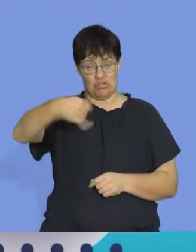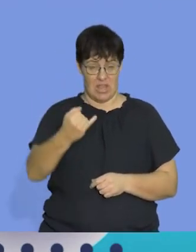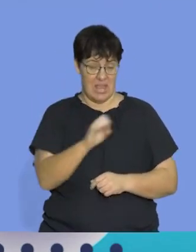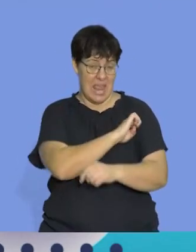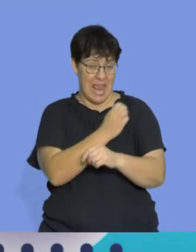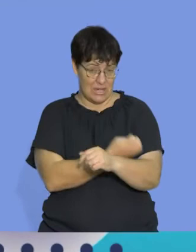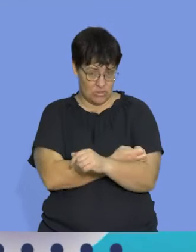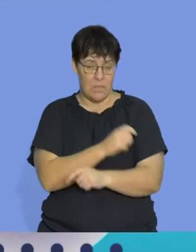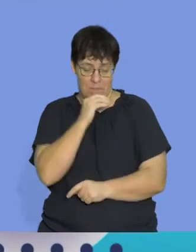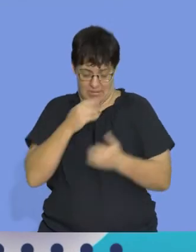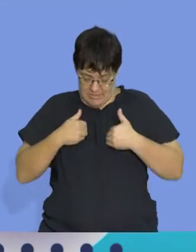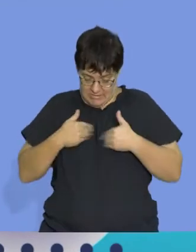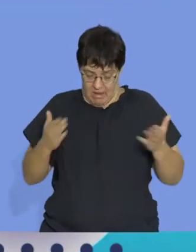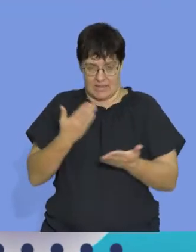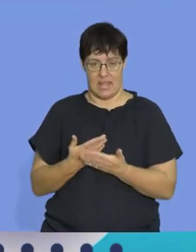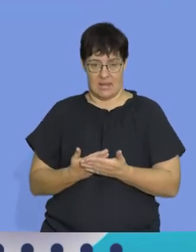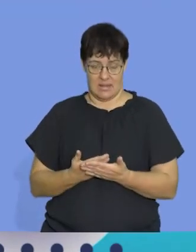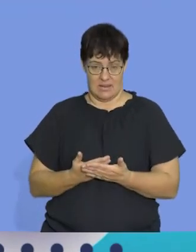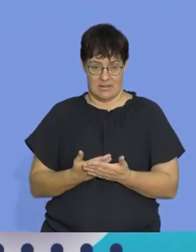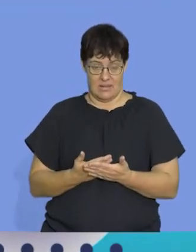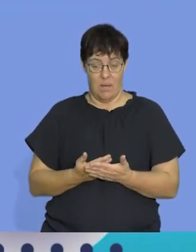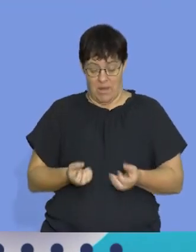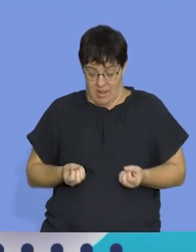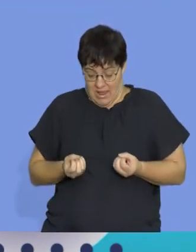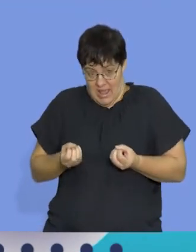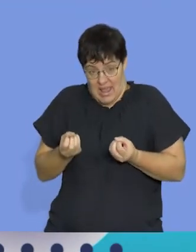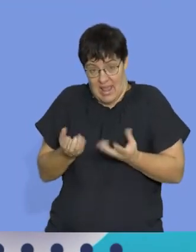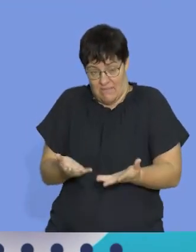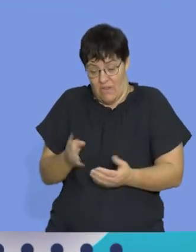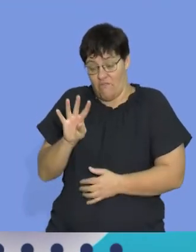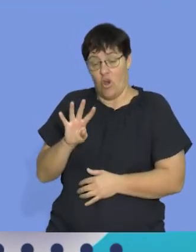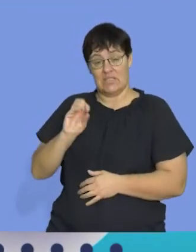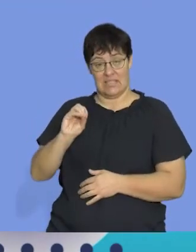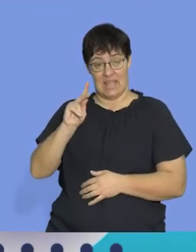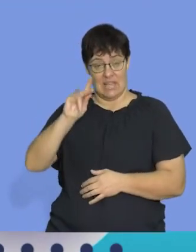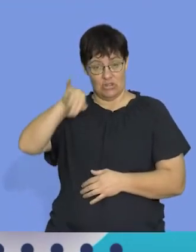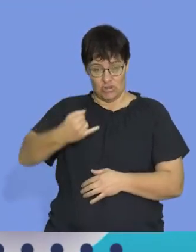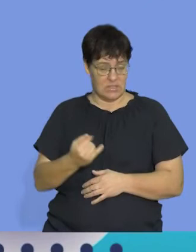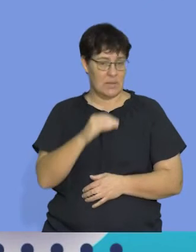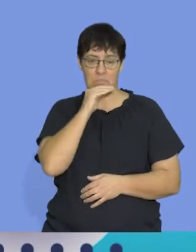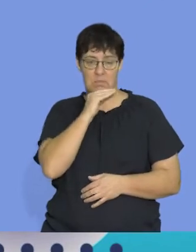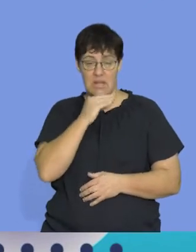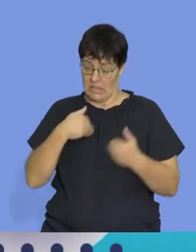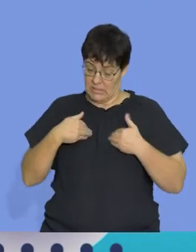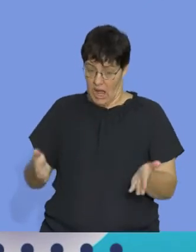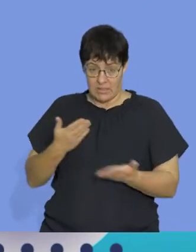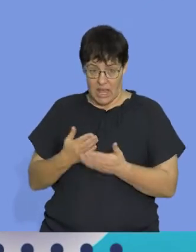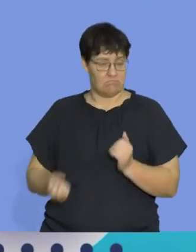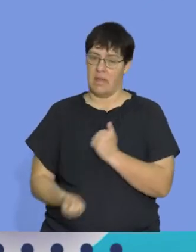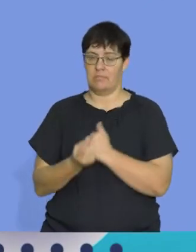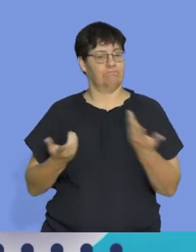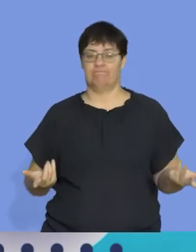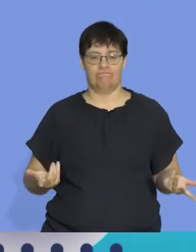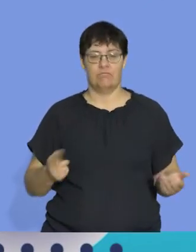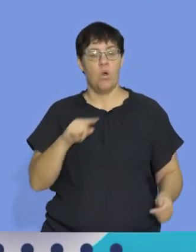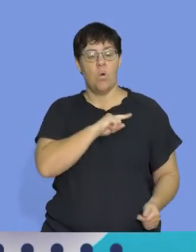to start. Okay, so if we supply that reaction with 40 kilojoules, it certainly means that the reaction will not take place. Why? Because